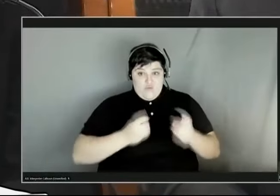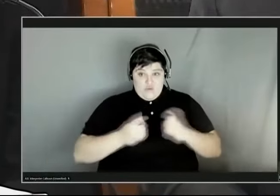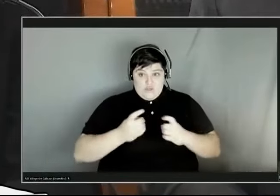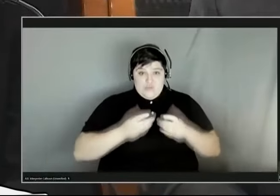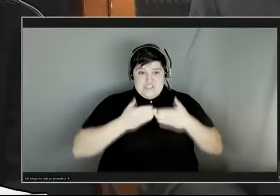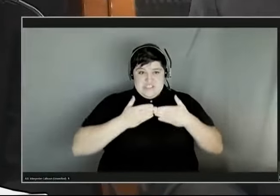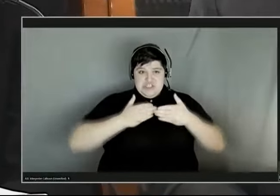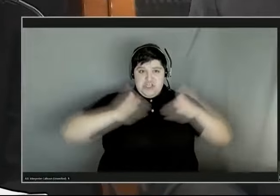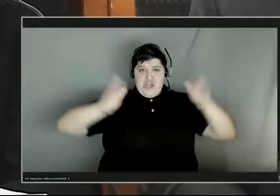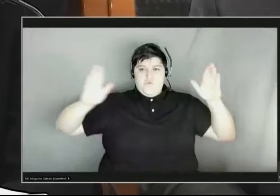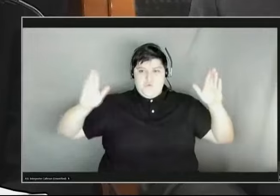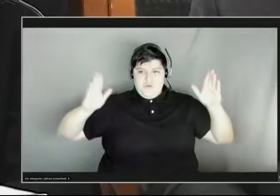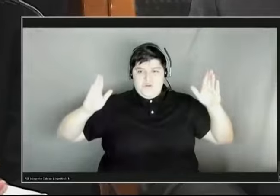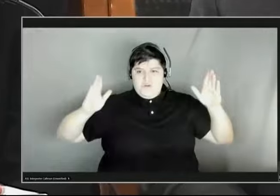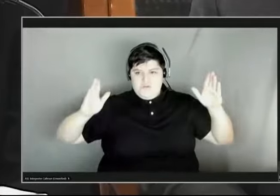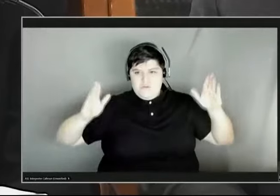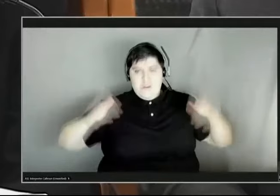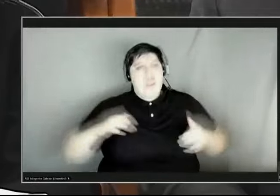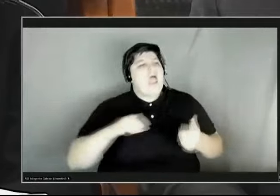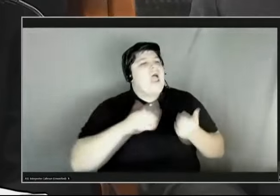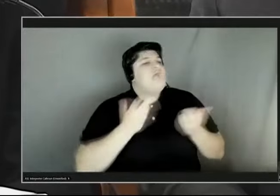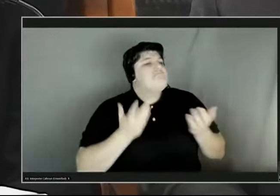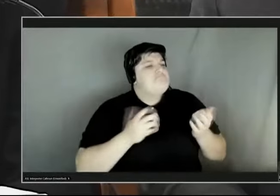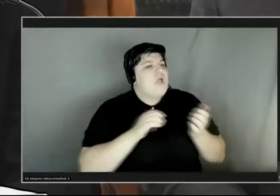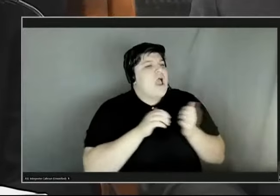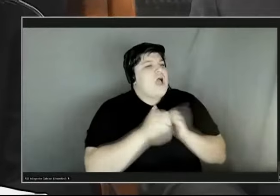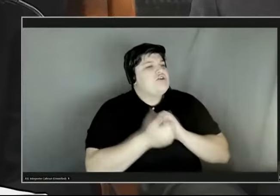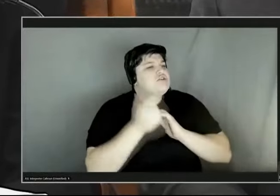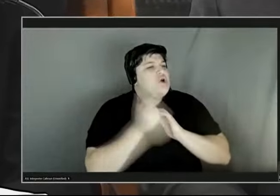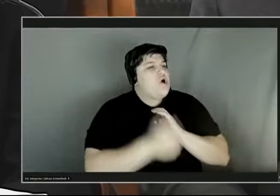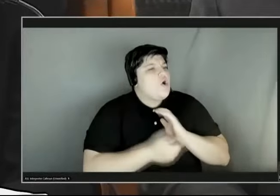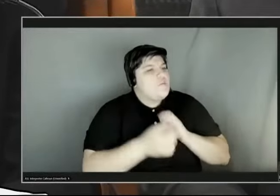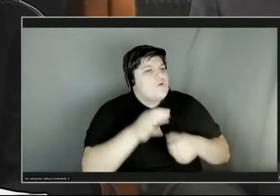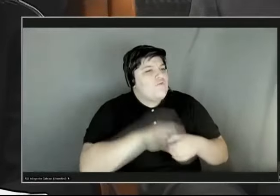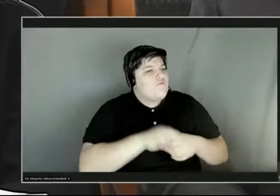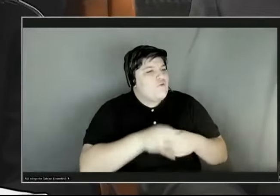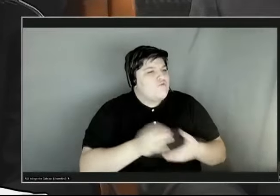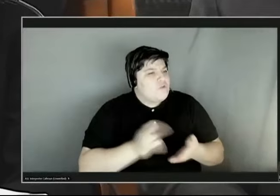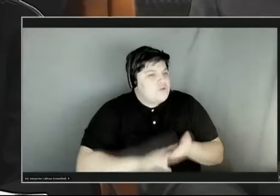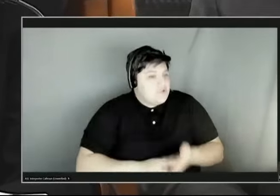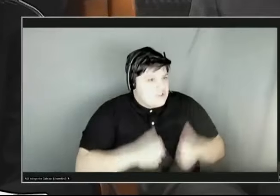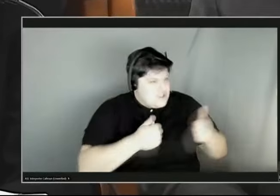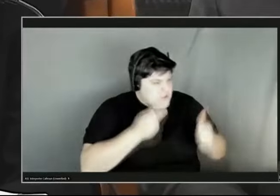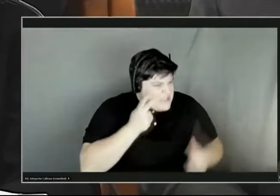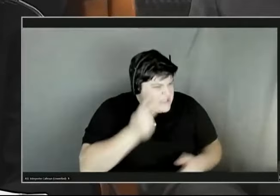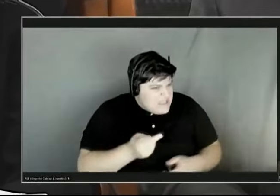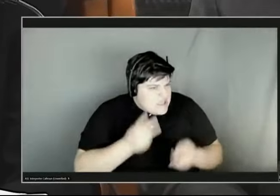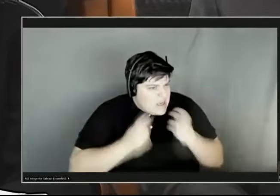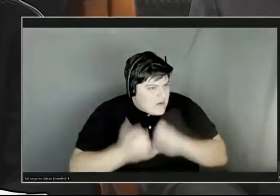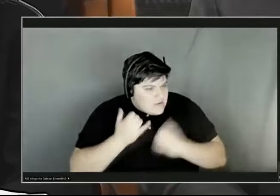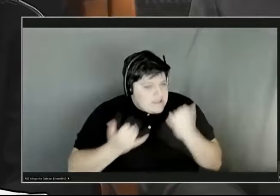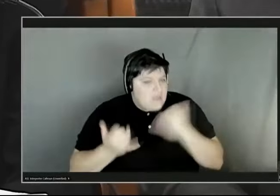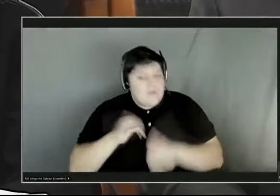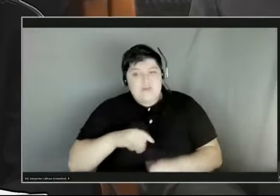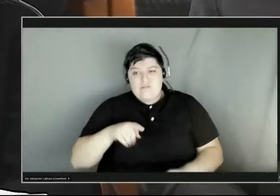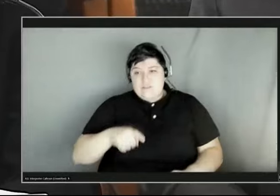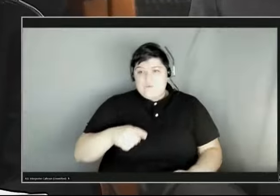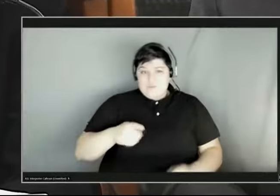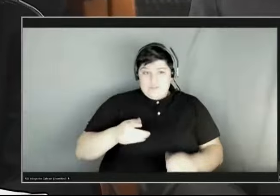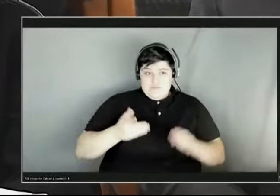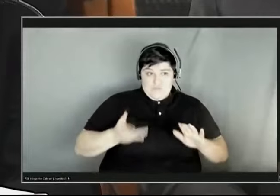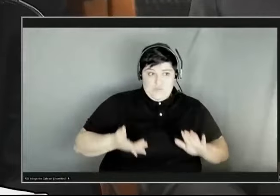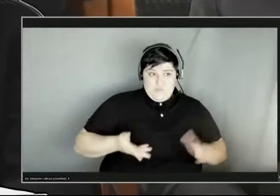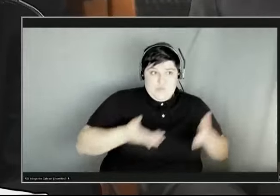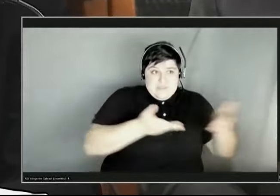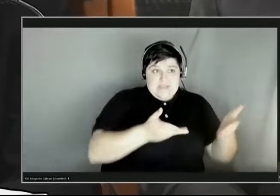general. How's automatic voter registration going? Are you seeing any errors? And this was posed not even to DMV, but to our